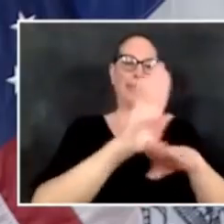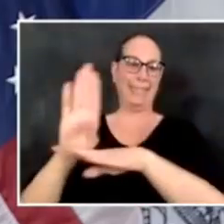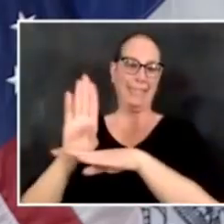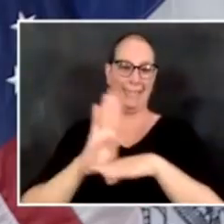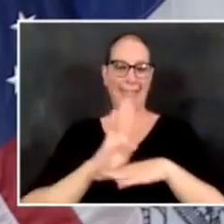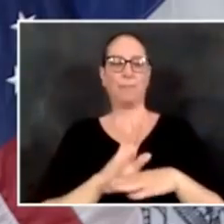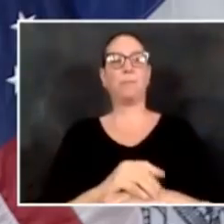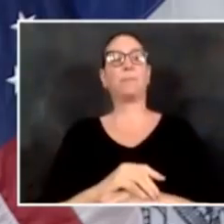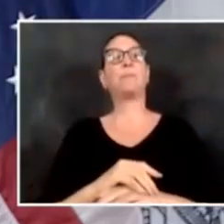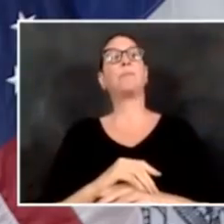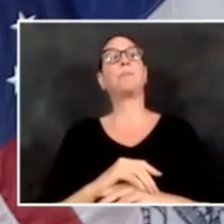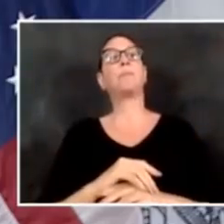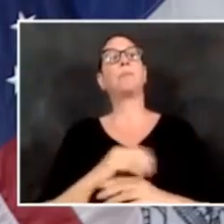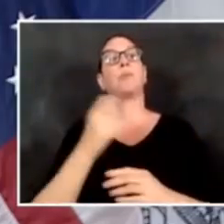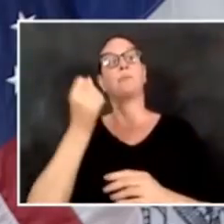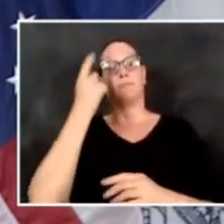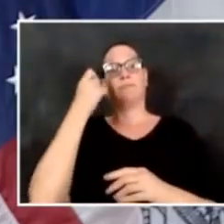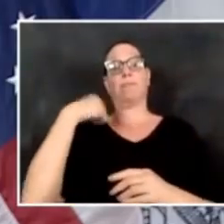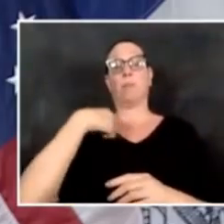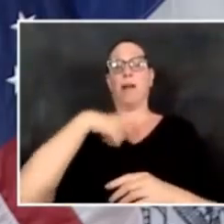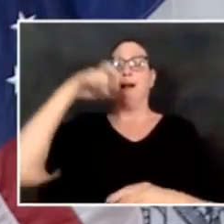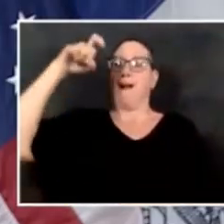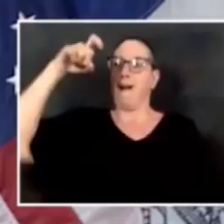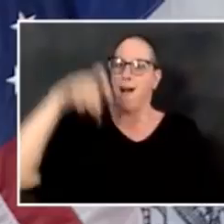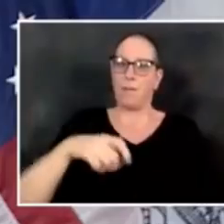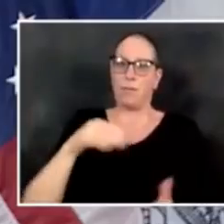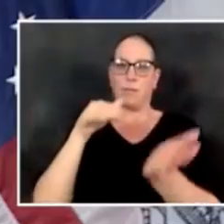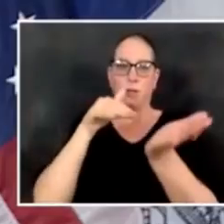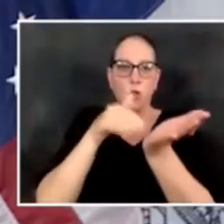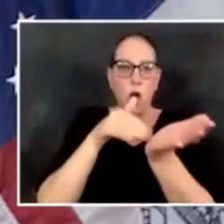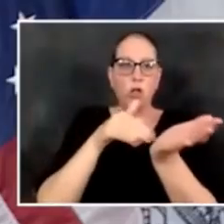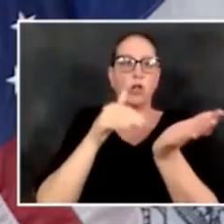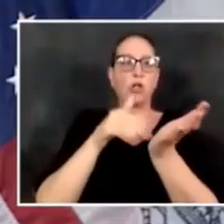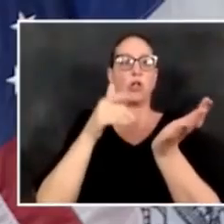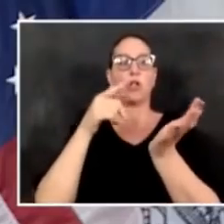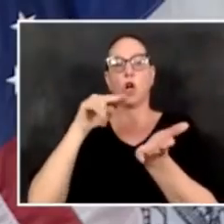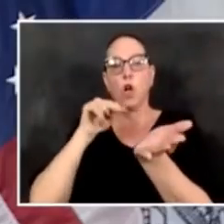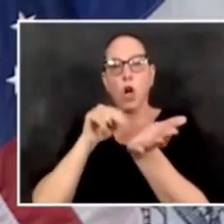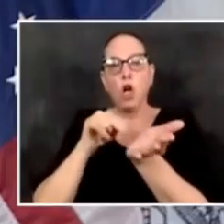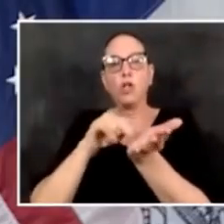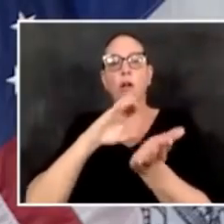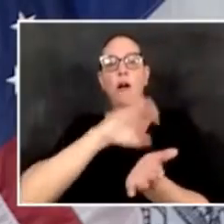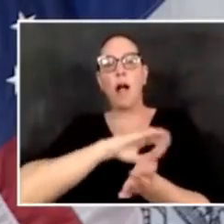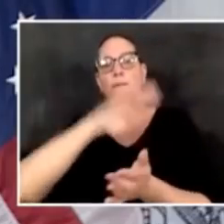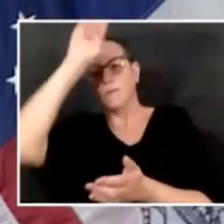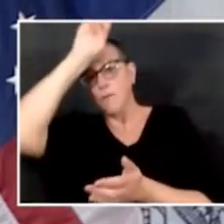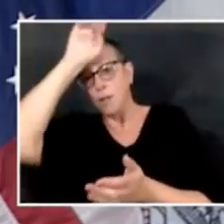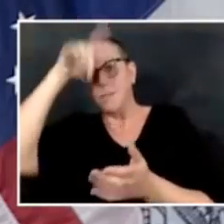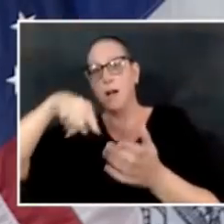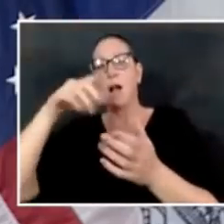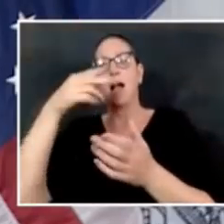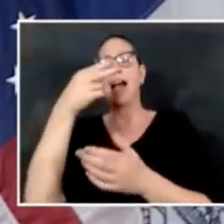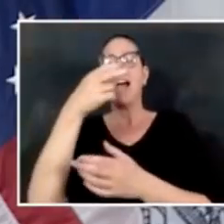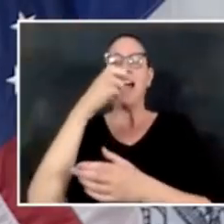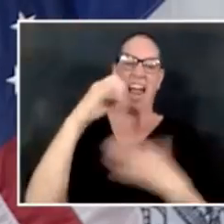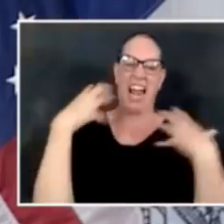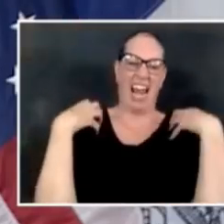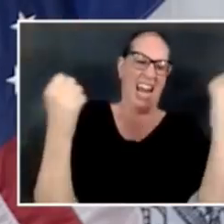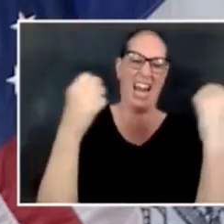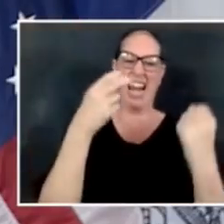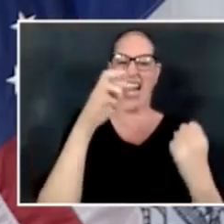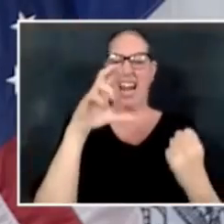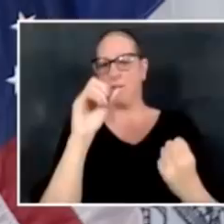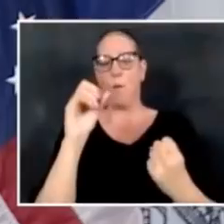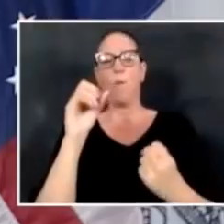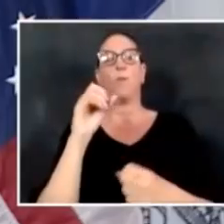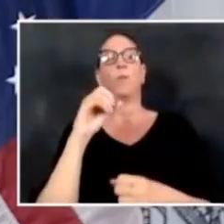from this struggle, but making sure that their jobs will be secure for the long haul, for the crucial work they do.